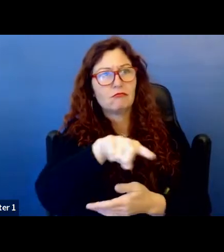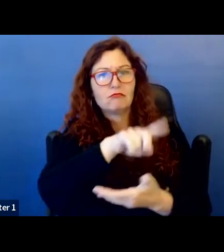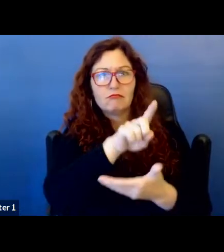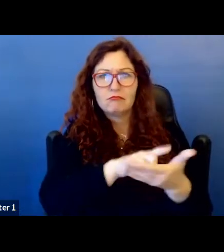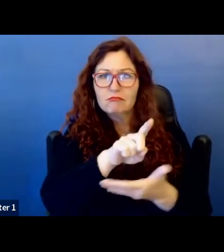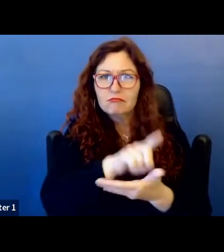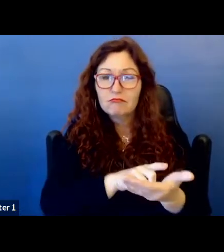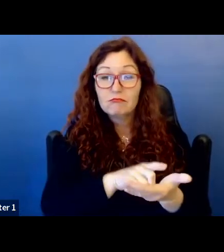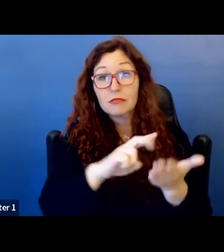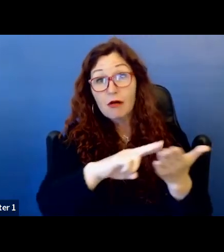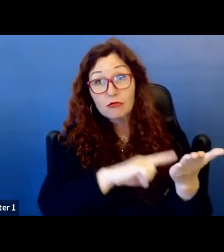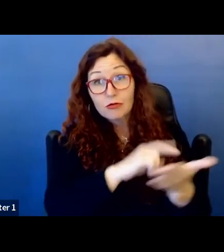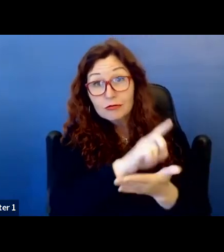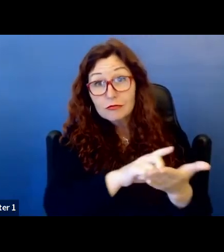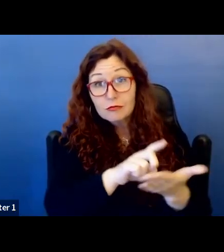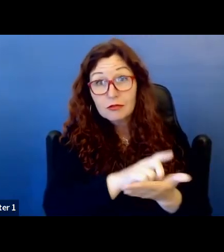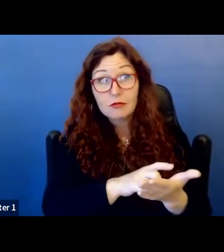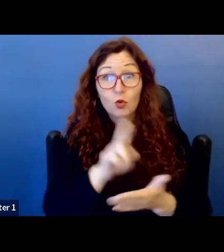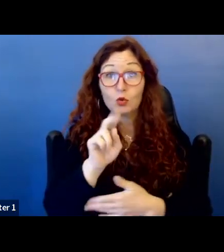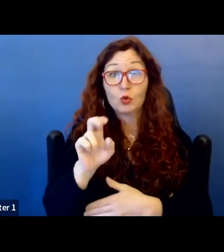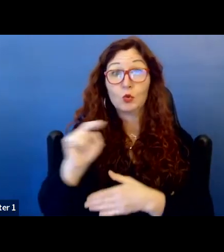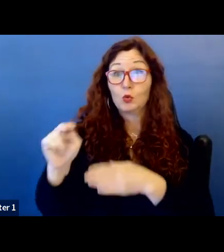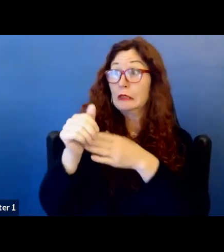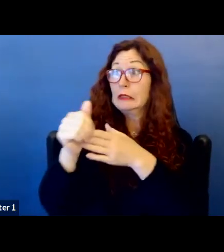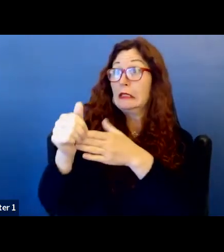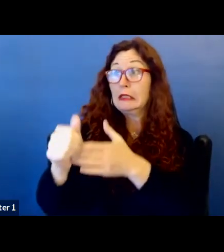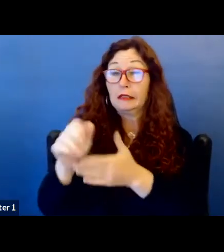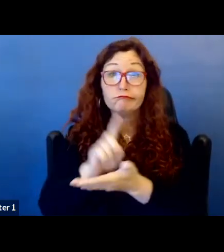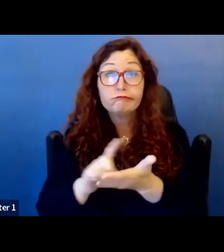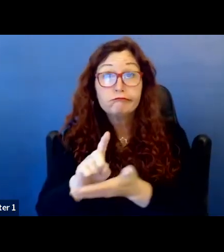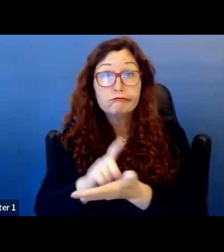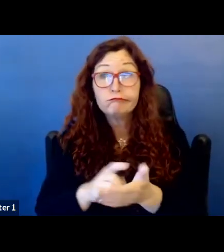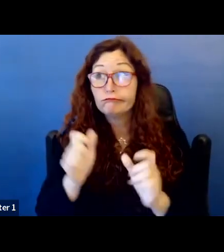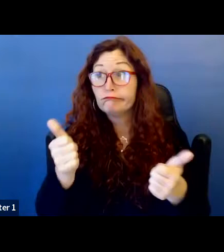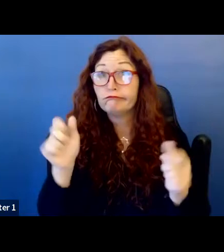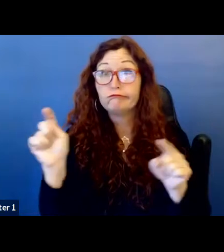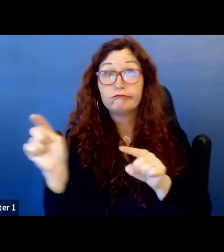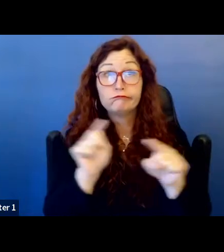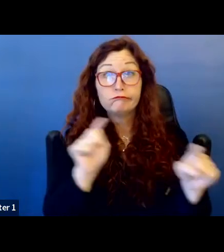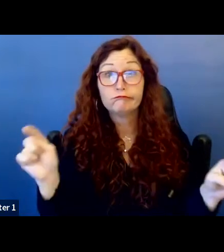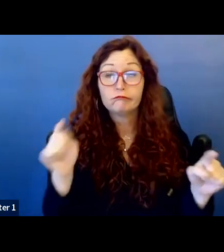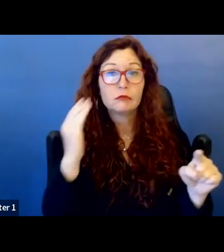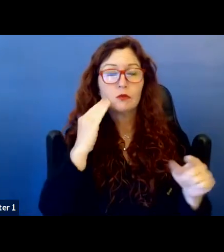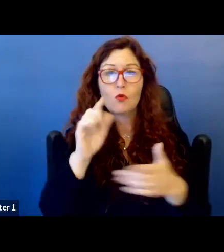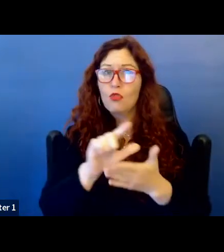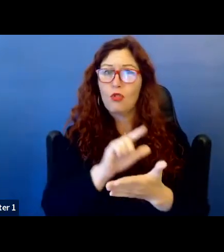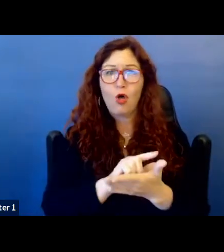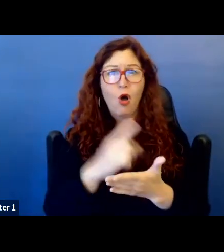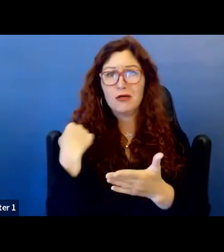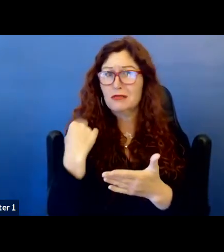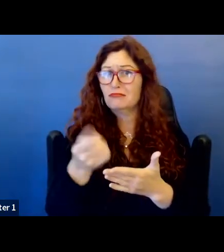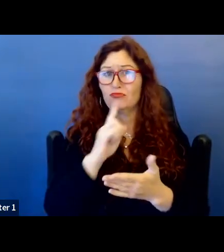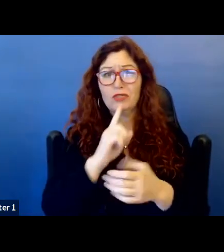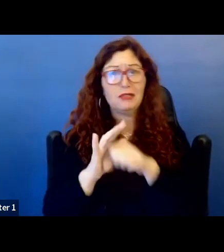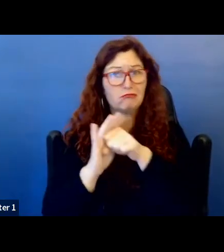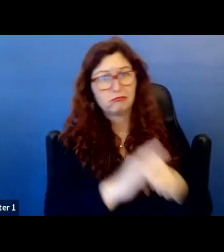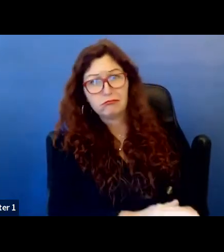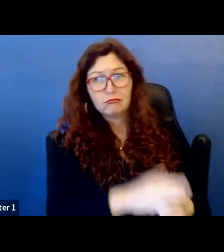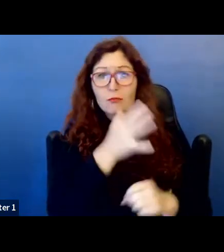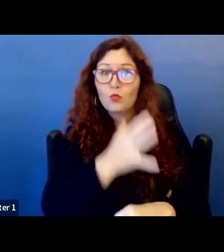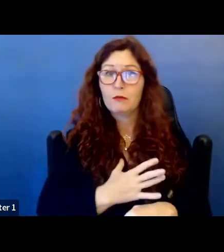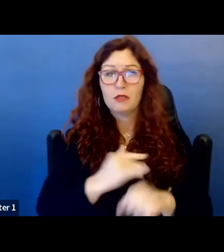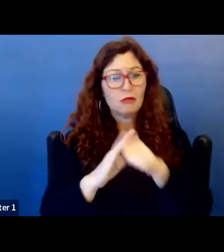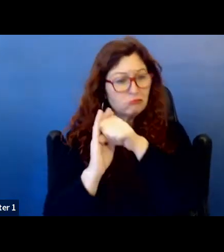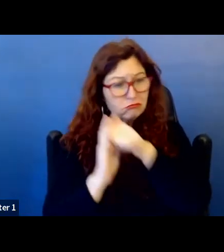discriminatory laws and exclusionary norms have also stacked the decks against women and people of color joining the construction workforce